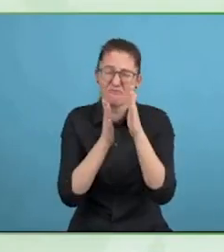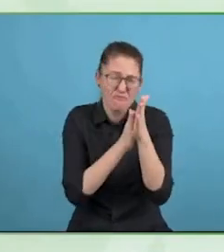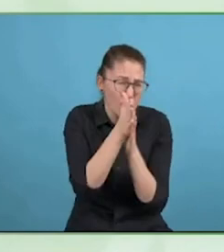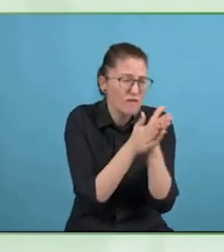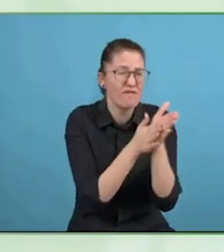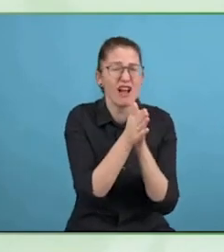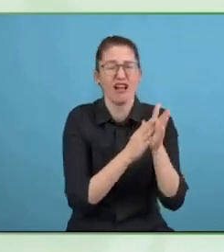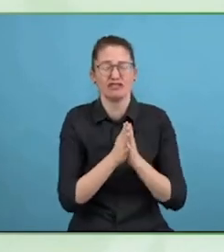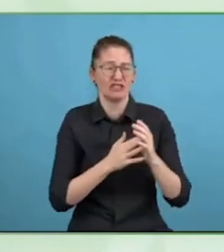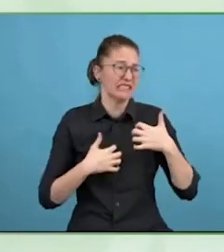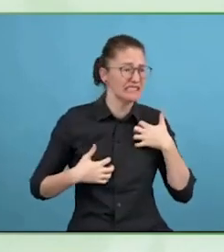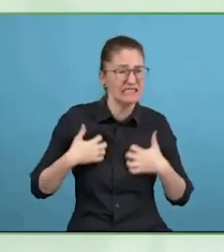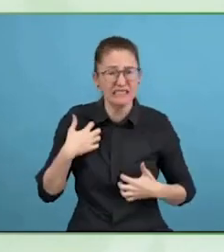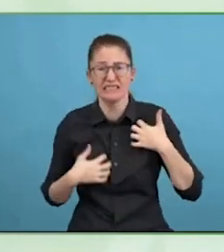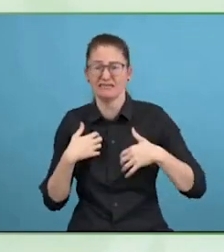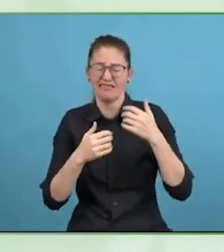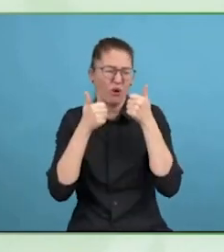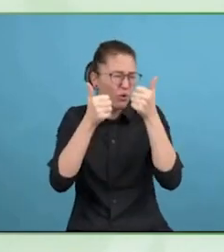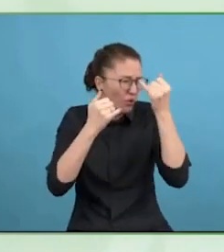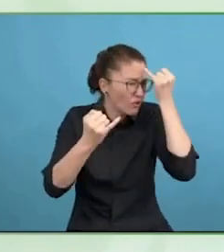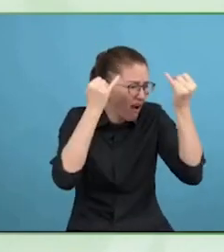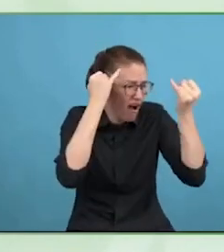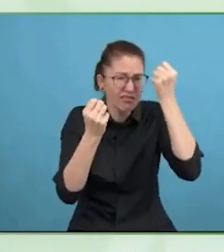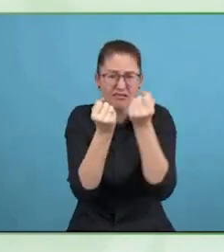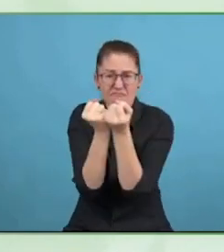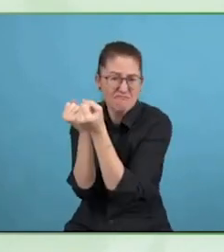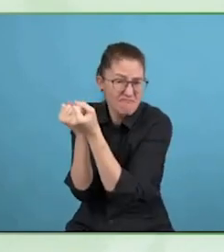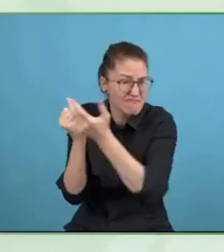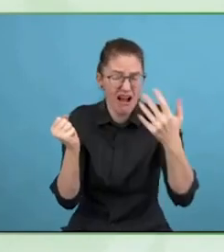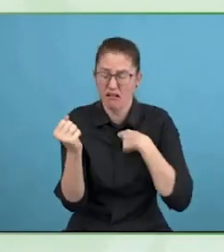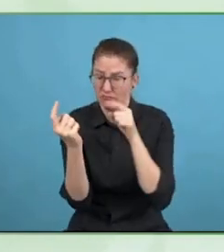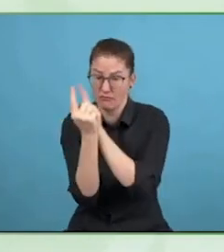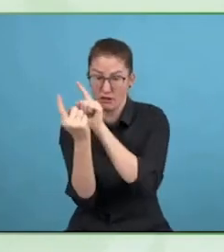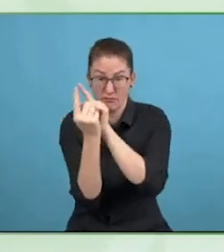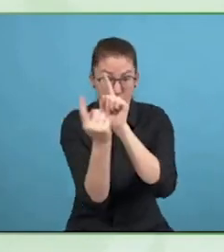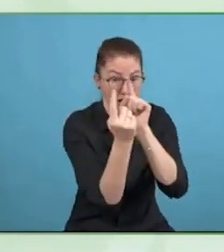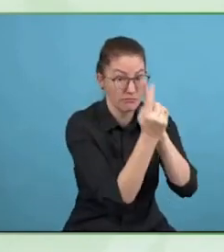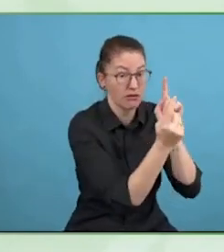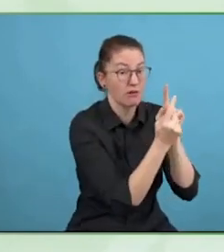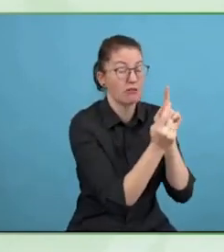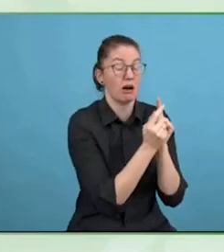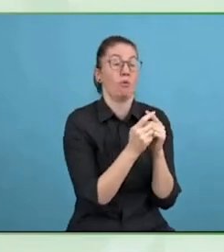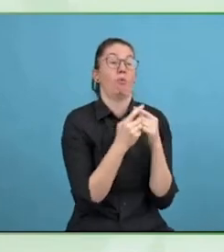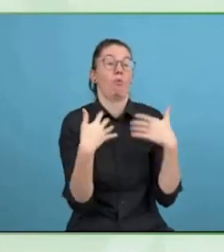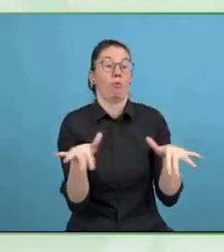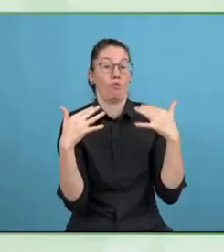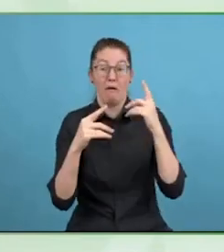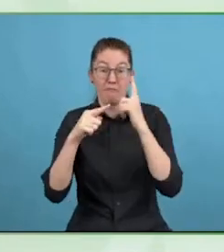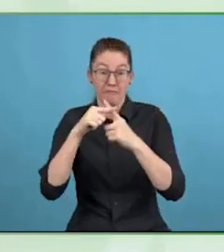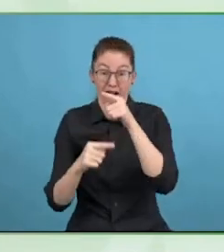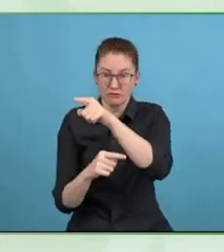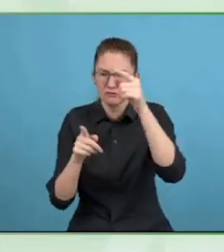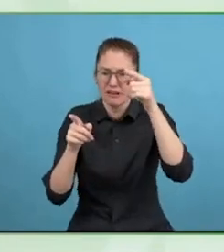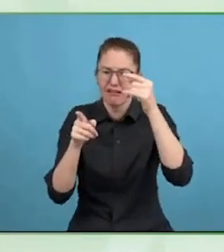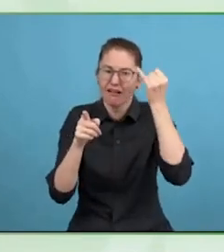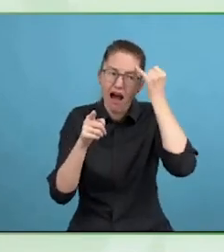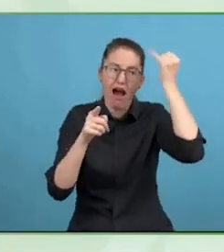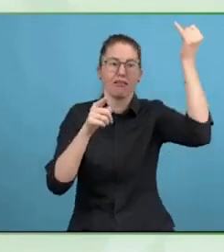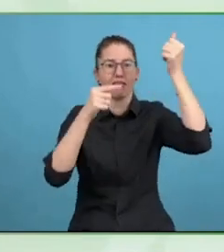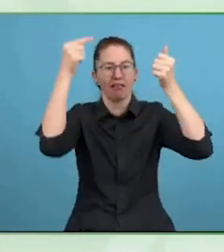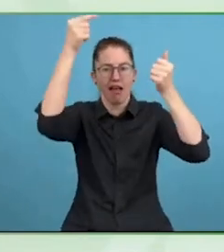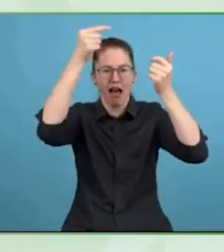the future with all the people I have met here. So this will definitely not be my last Zero Project